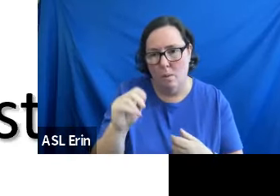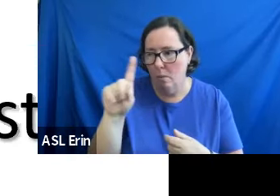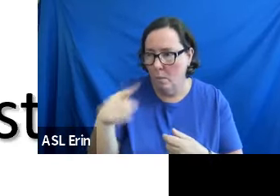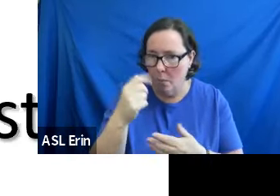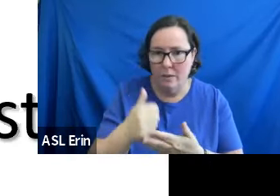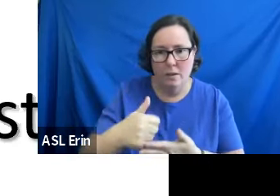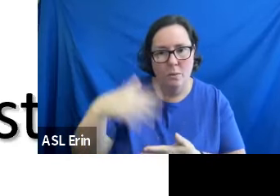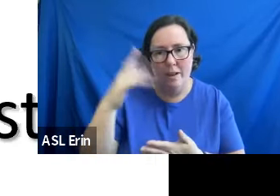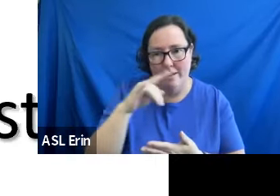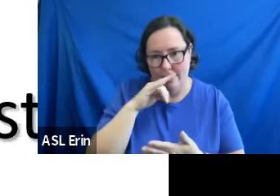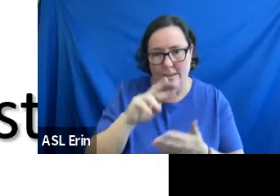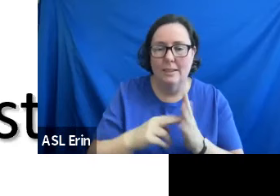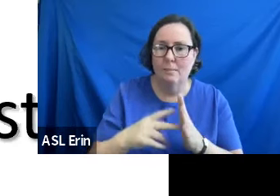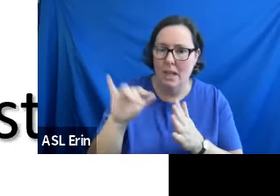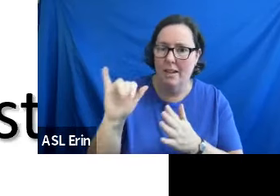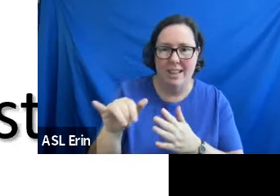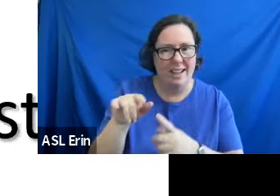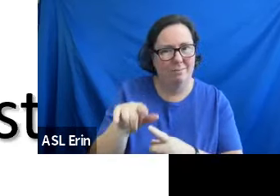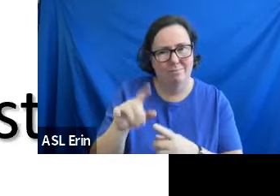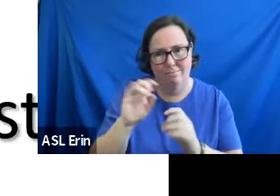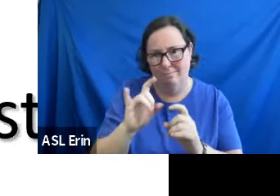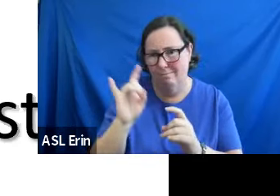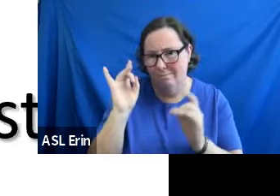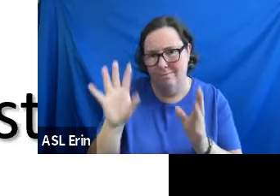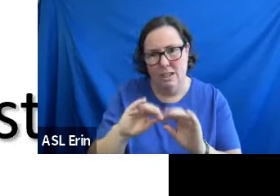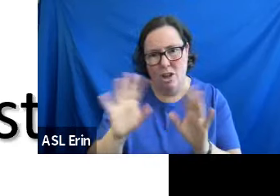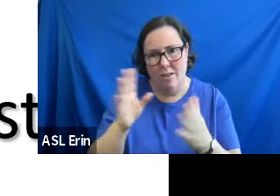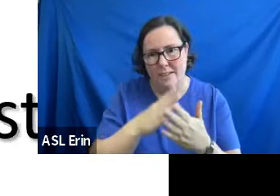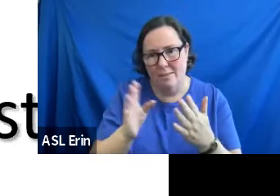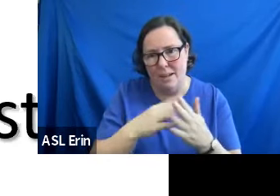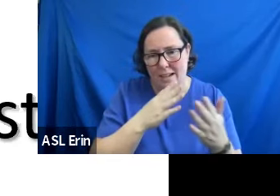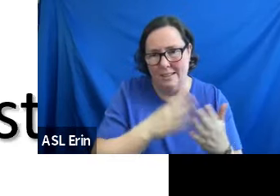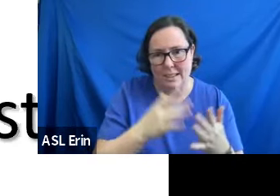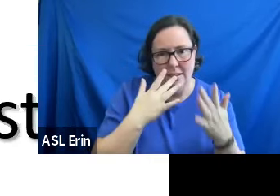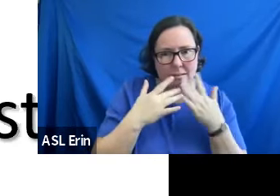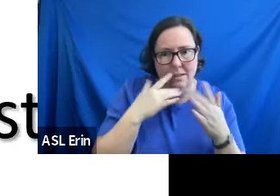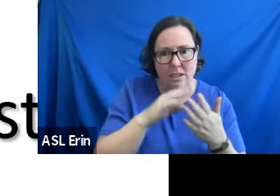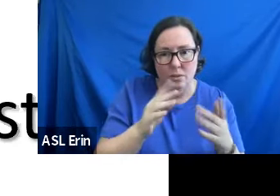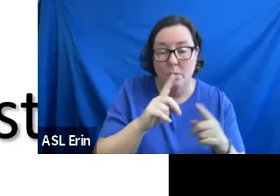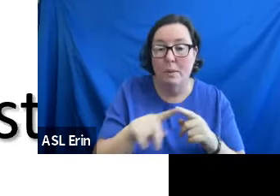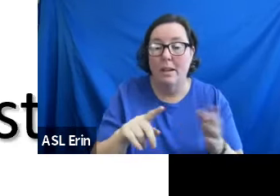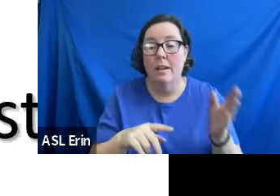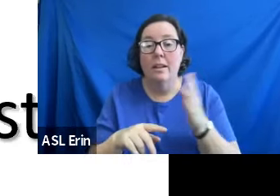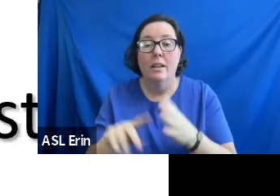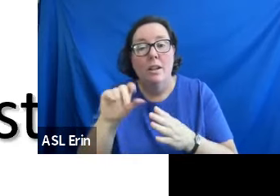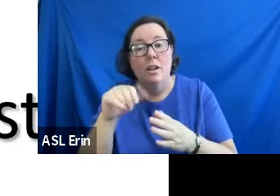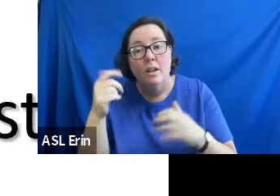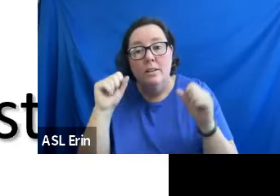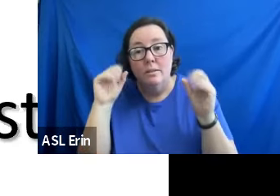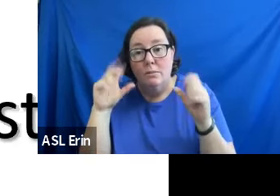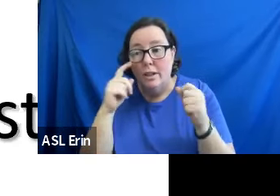of bias. The other thing that I was surprised about in Massachusetts that has one of the